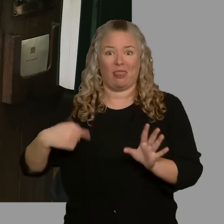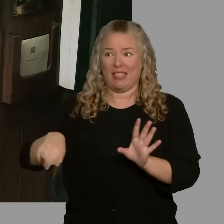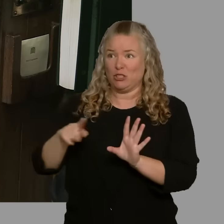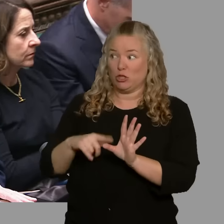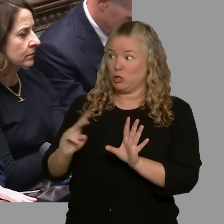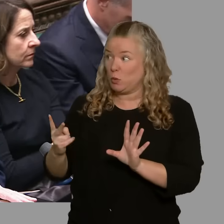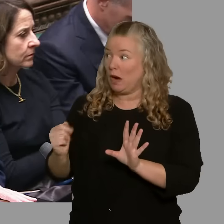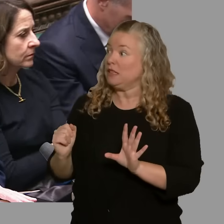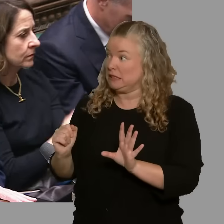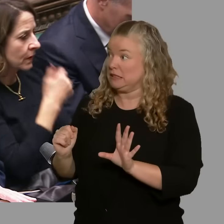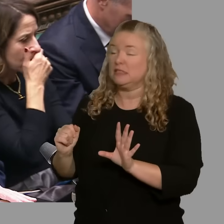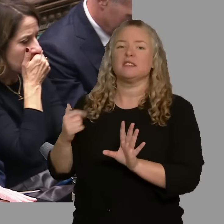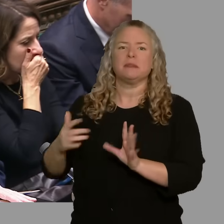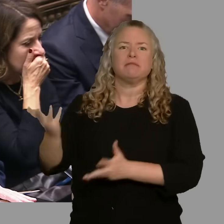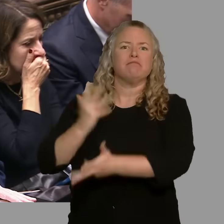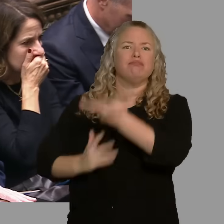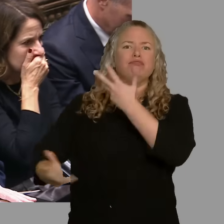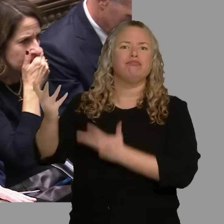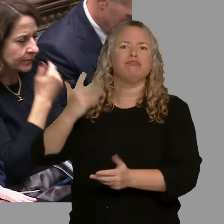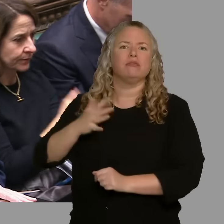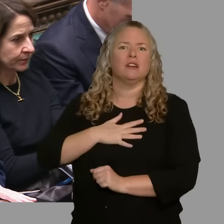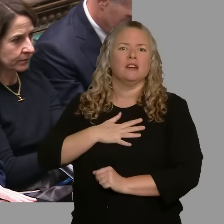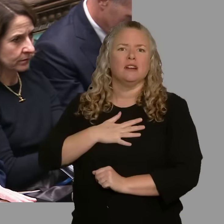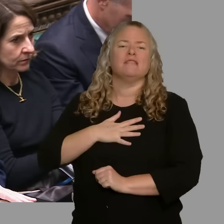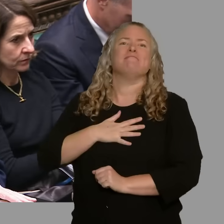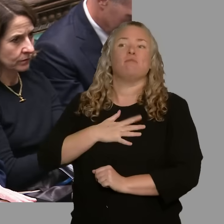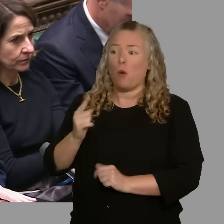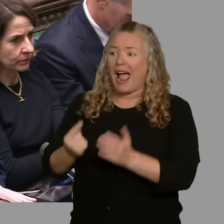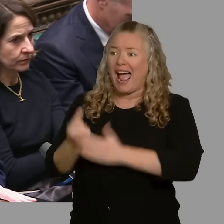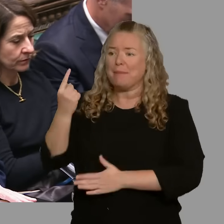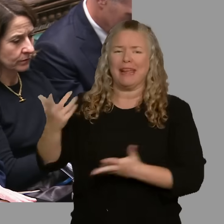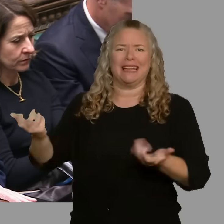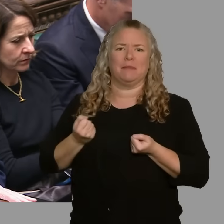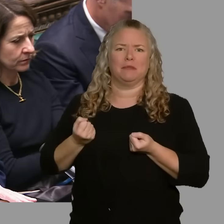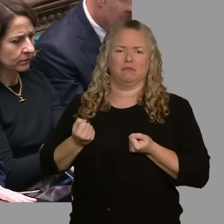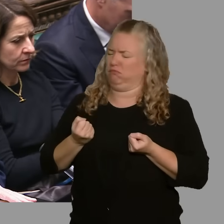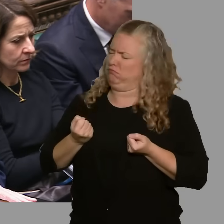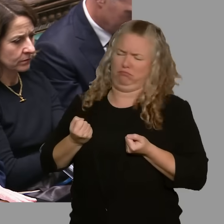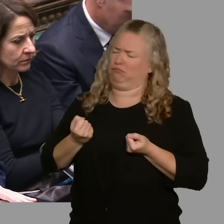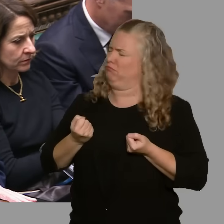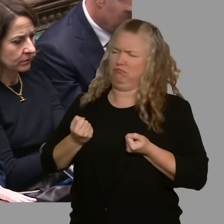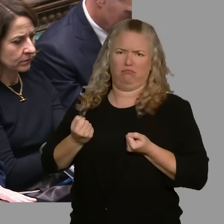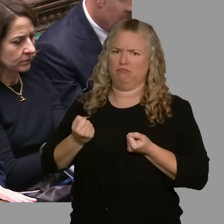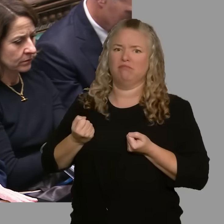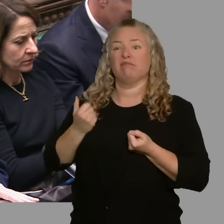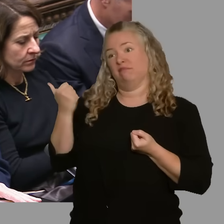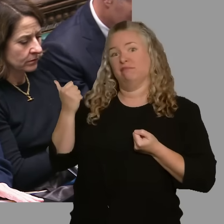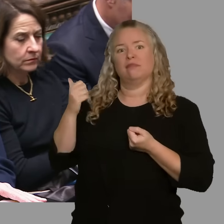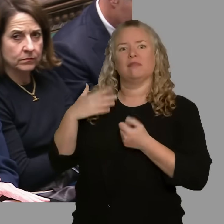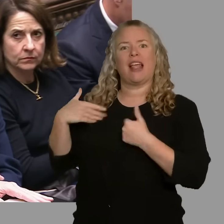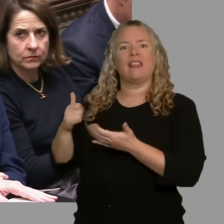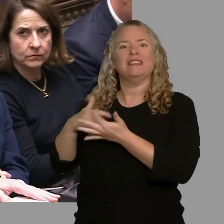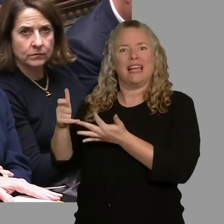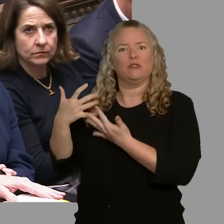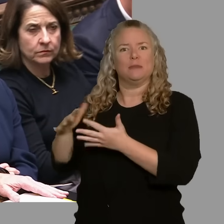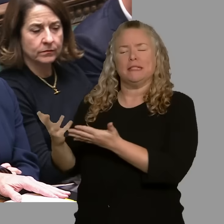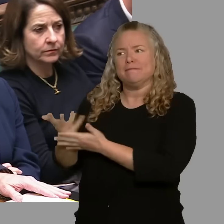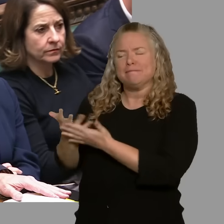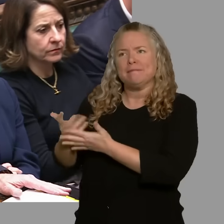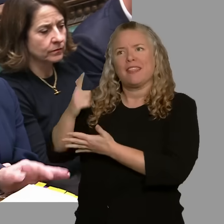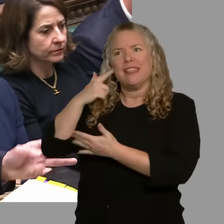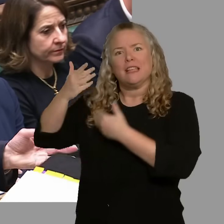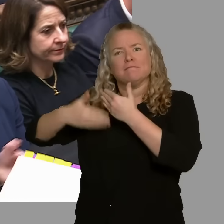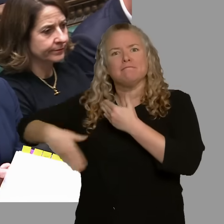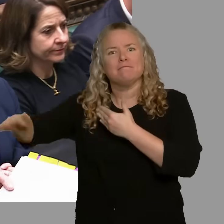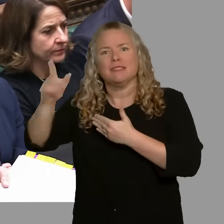so the families will get the answers that they deserve. It's right that they receive any update first, but I can assure him